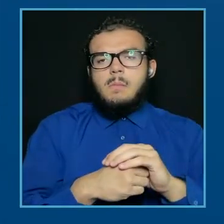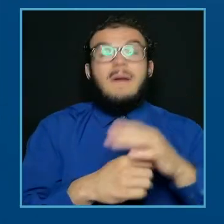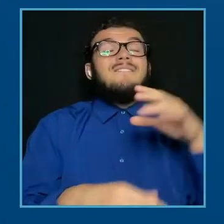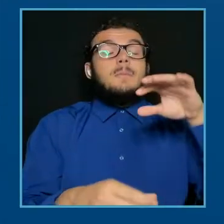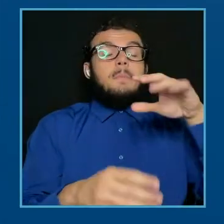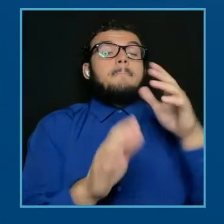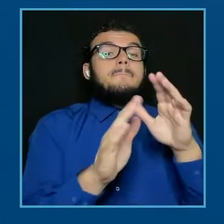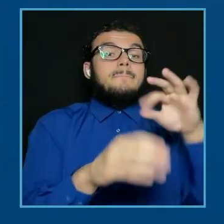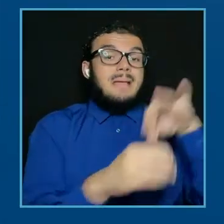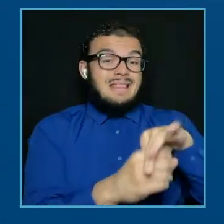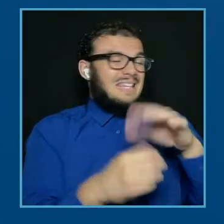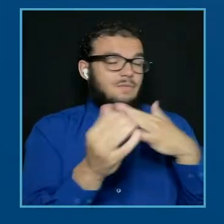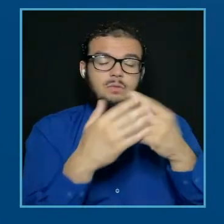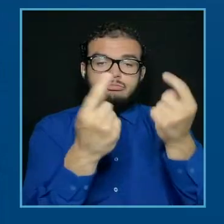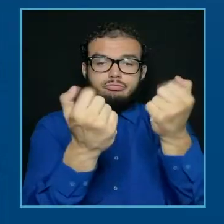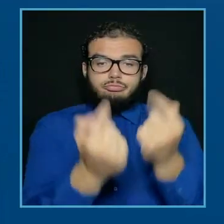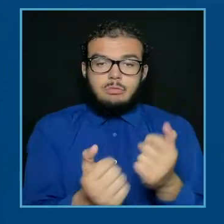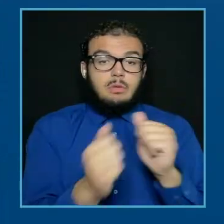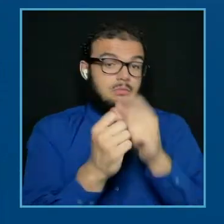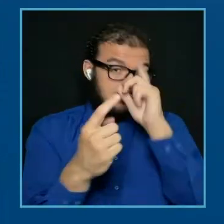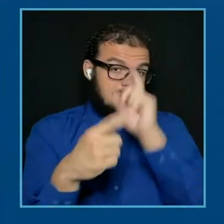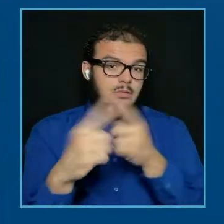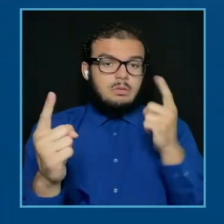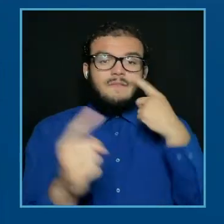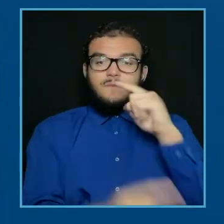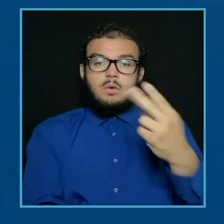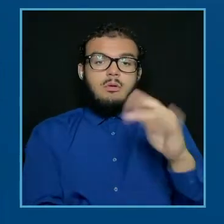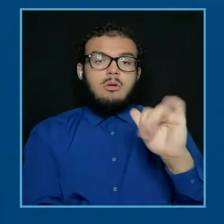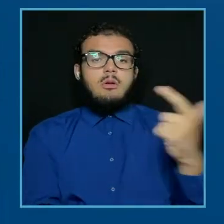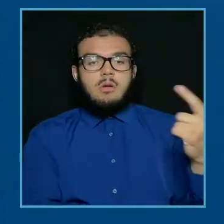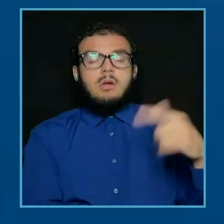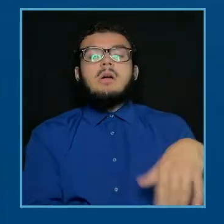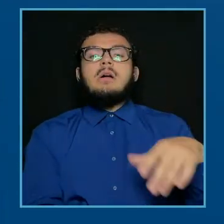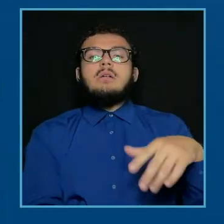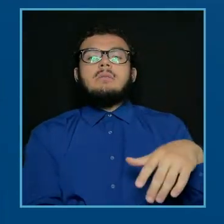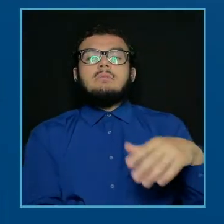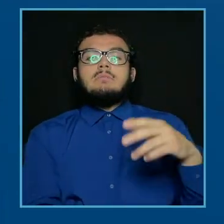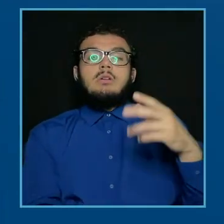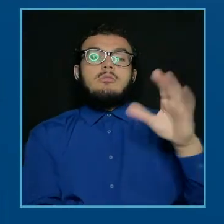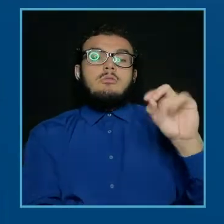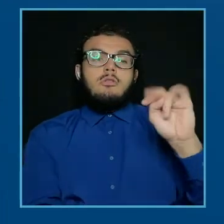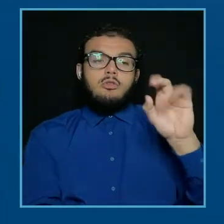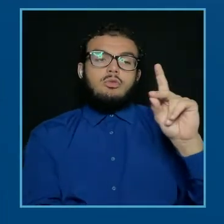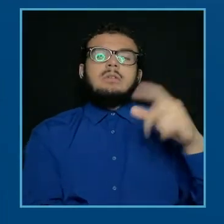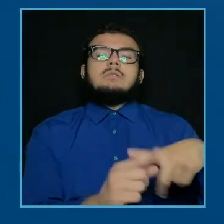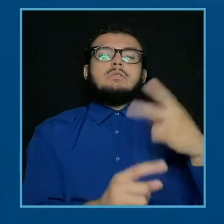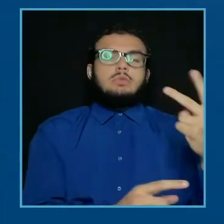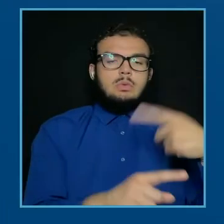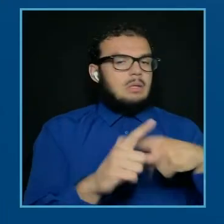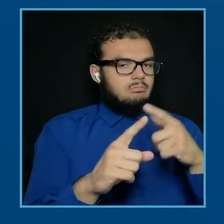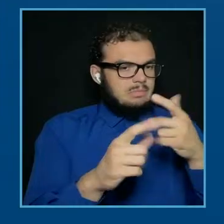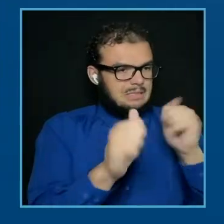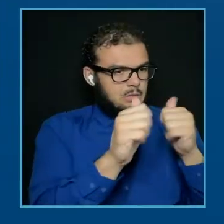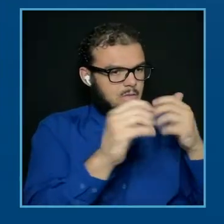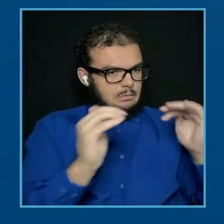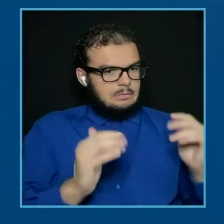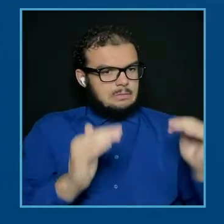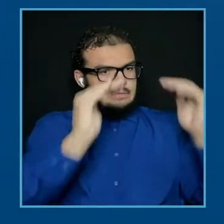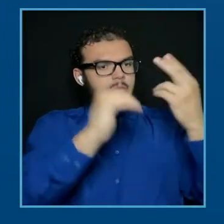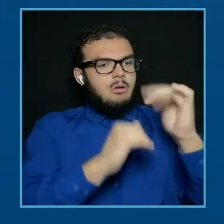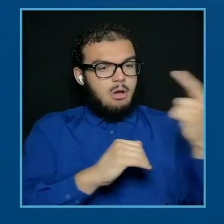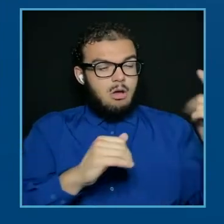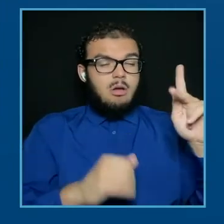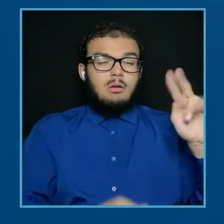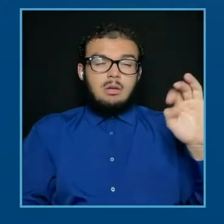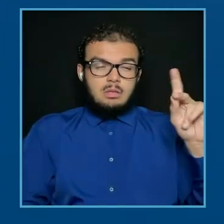the ballots that were being contested for Hogg, Free and Conrad were still the two lowest vote getters on that ballot. As such, Free and